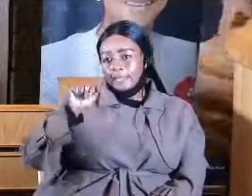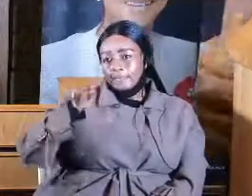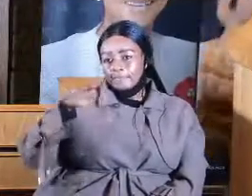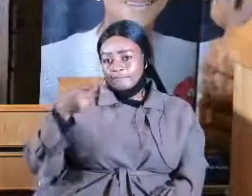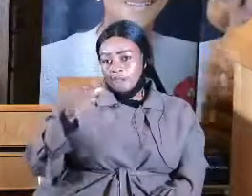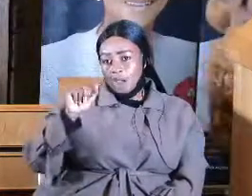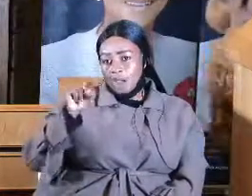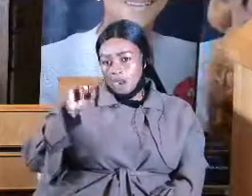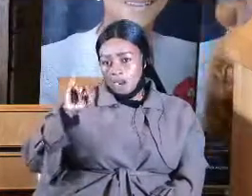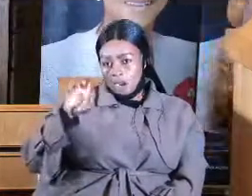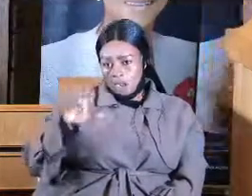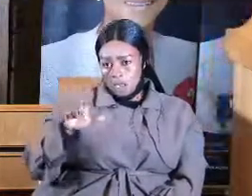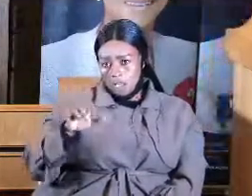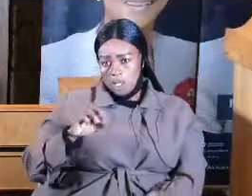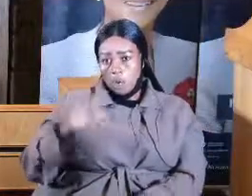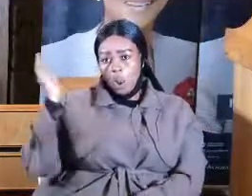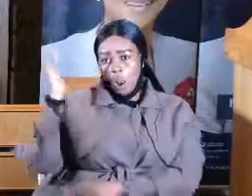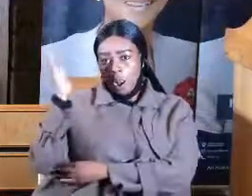law.